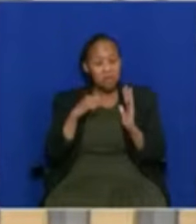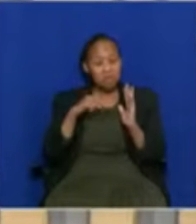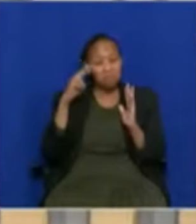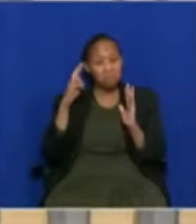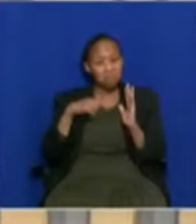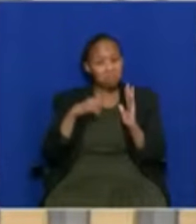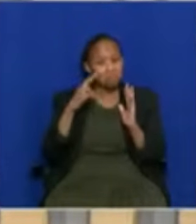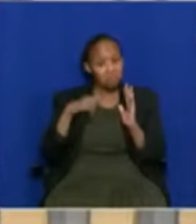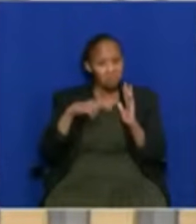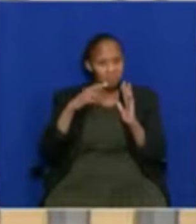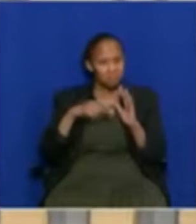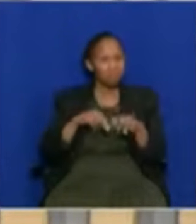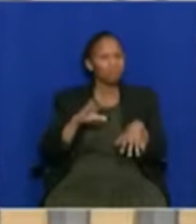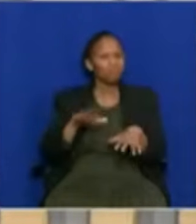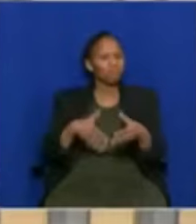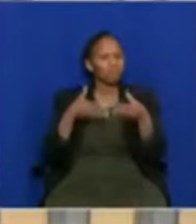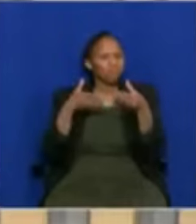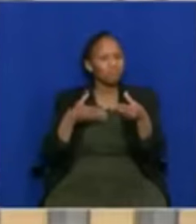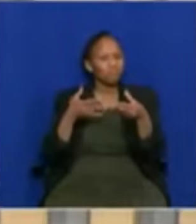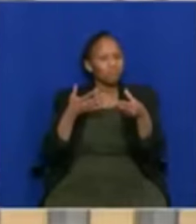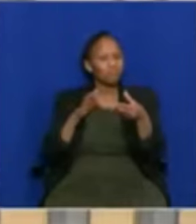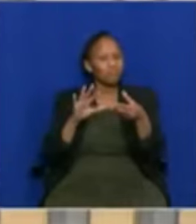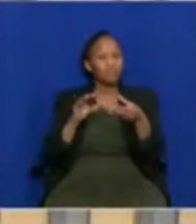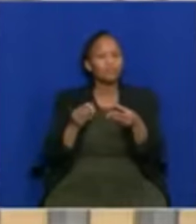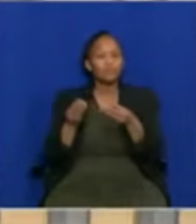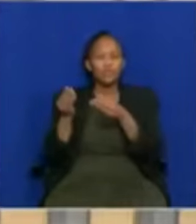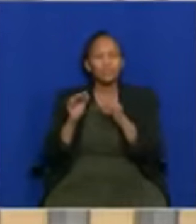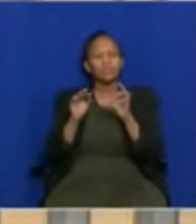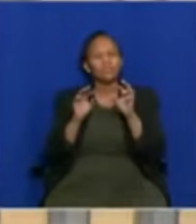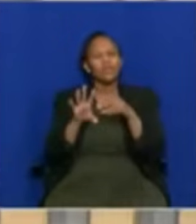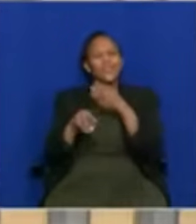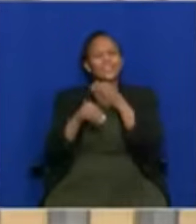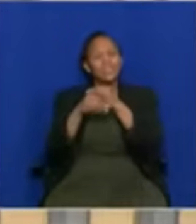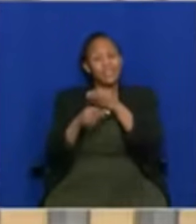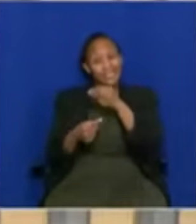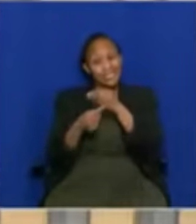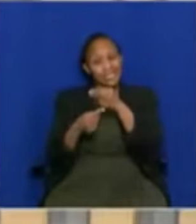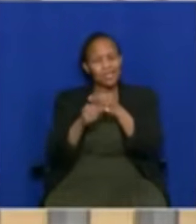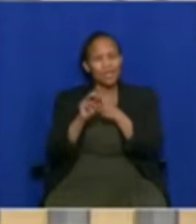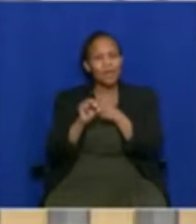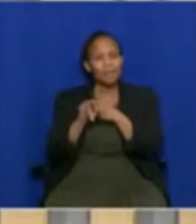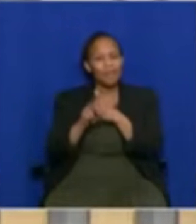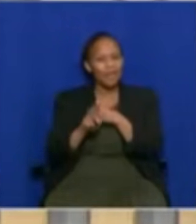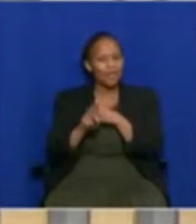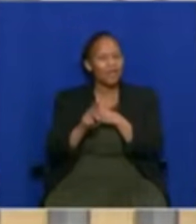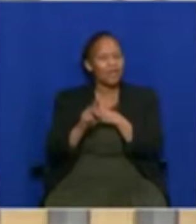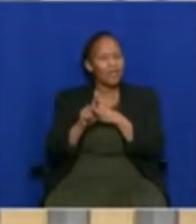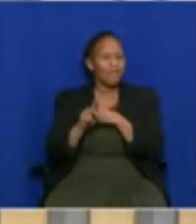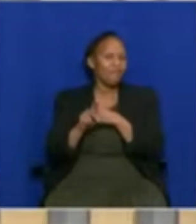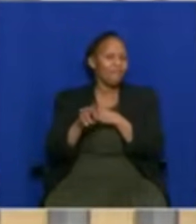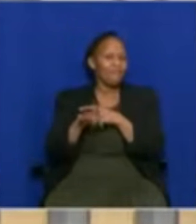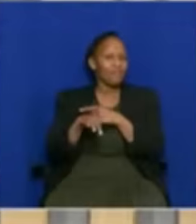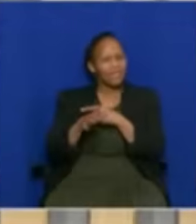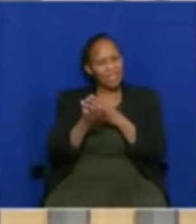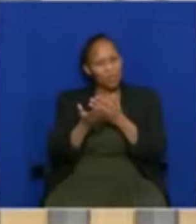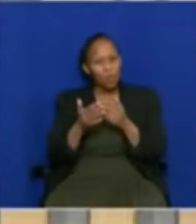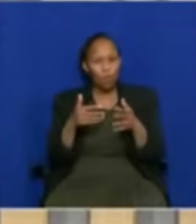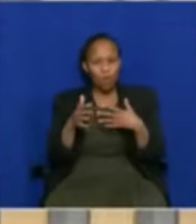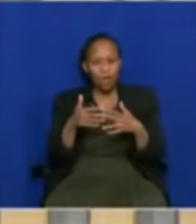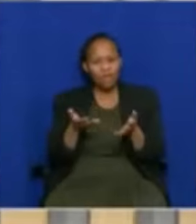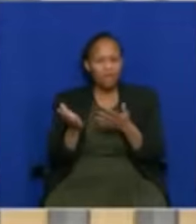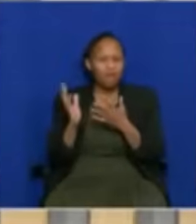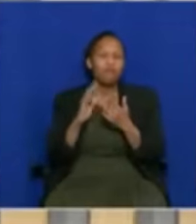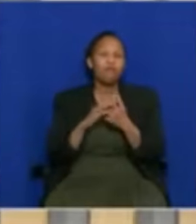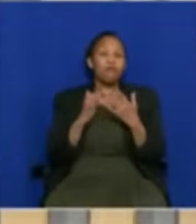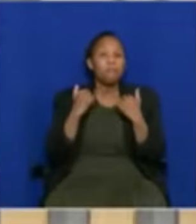additional MK, whatever, on that I've only have 2 pages. I do not have the remaining part of it. No, they